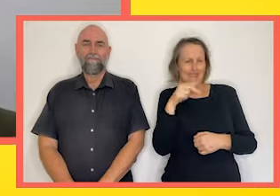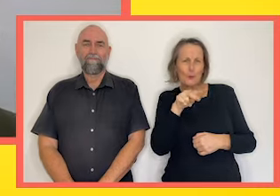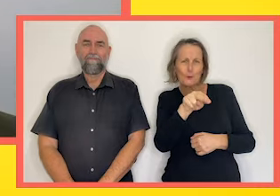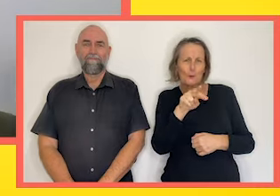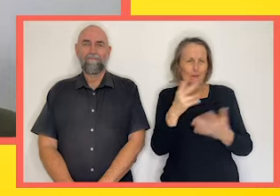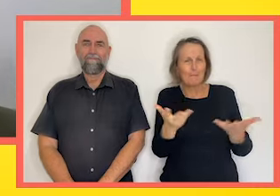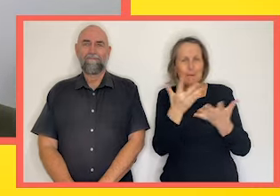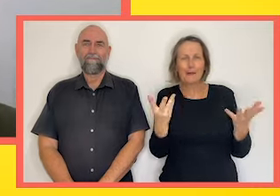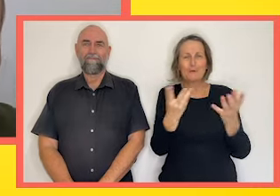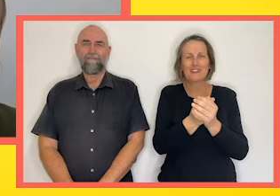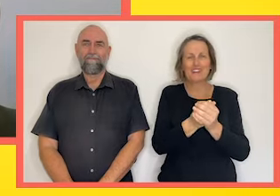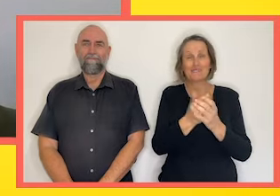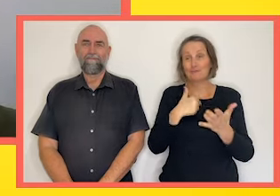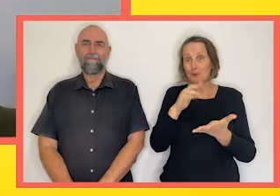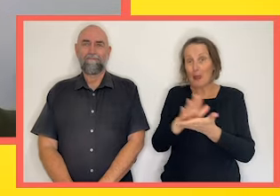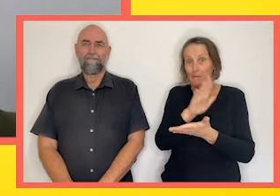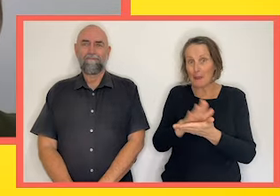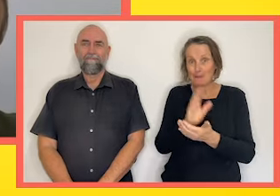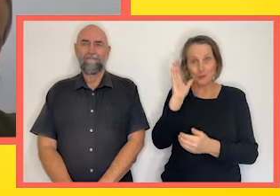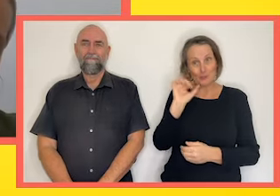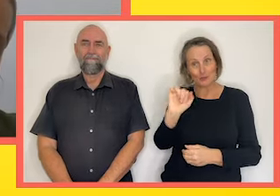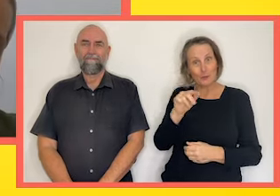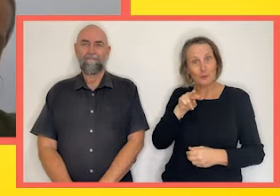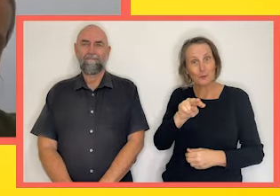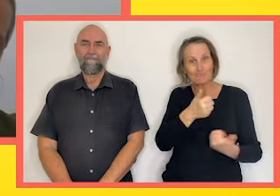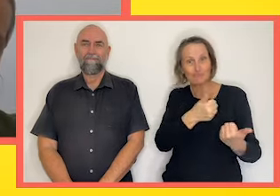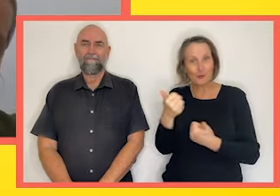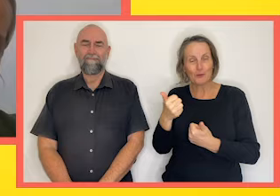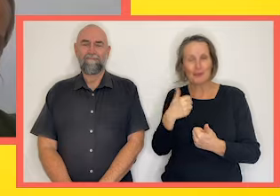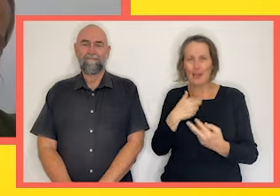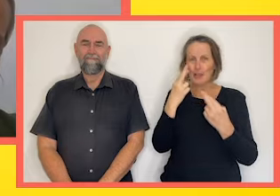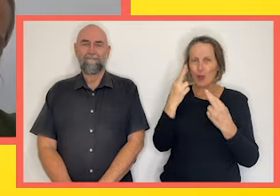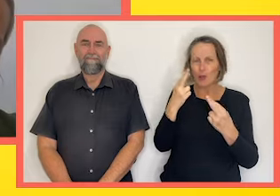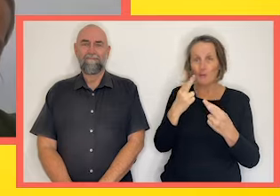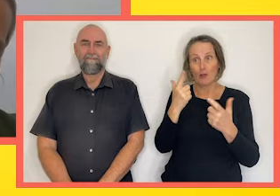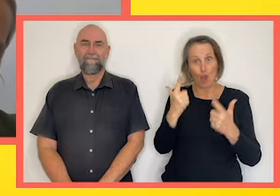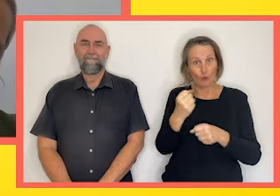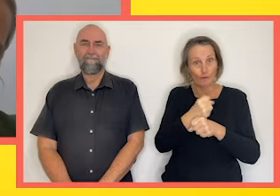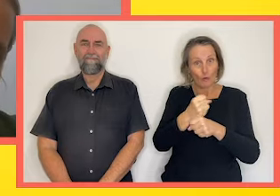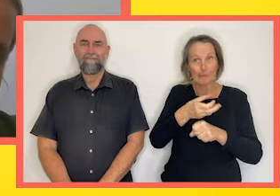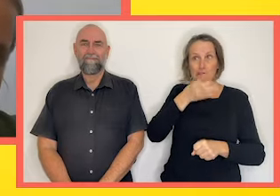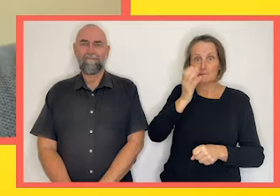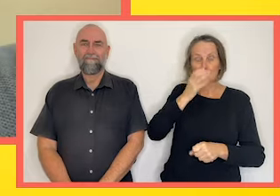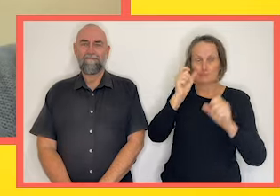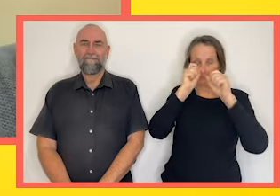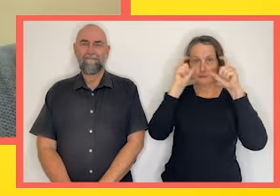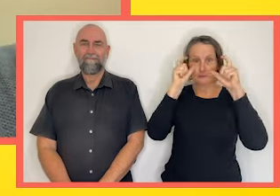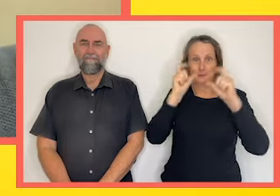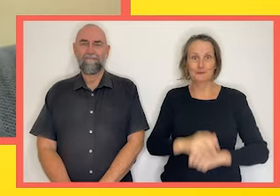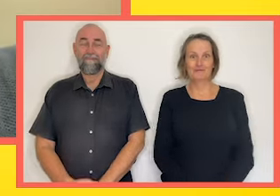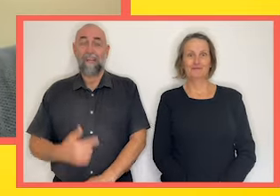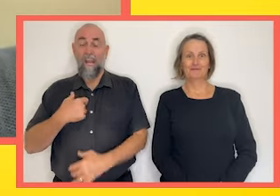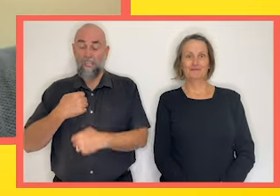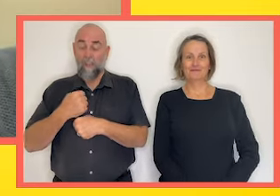dynamics. So I'm so happy to hear that they're going well, and I hope you're having lots of coffee. I'm having